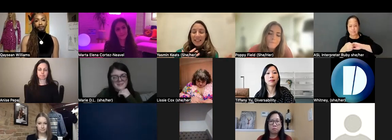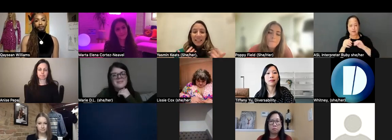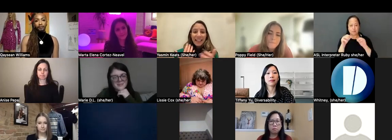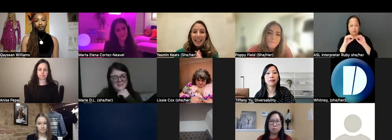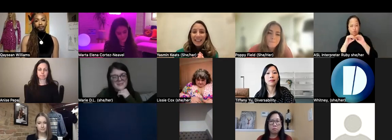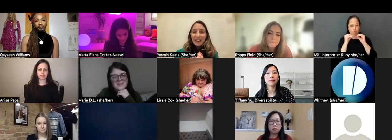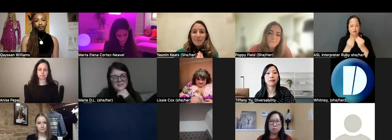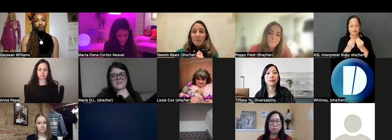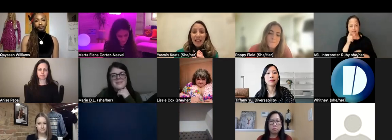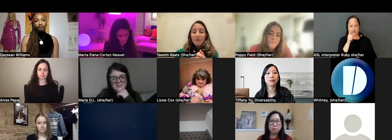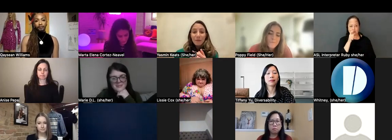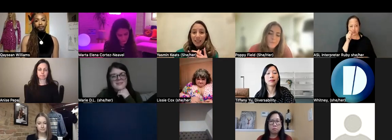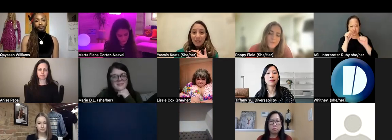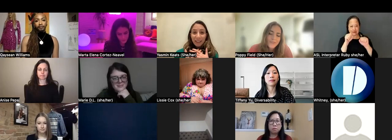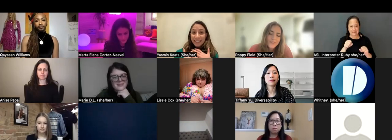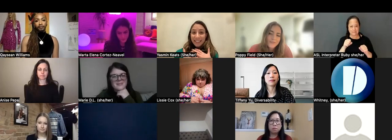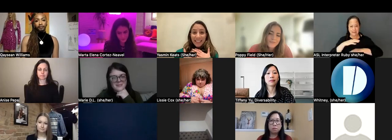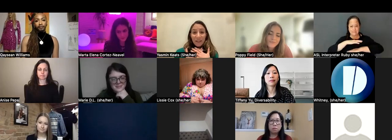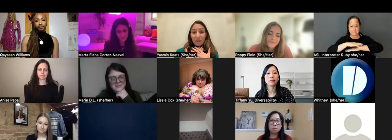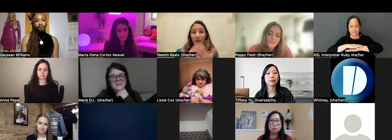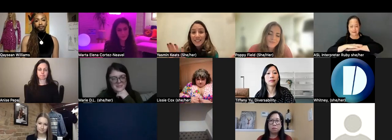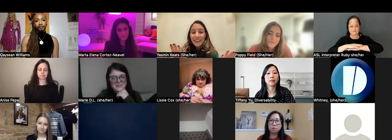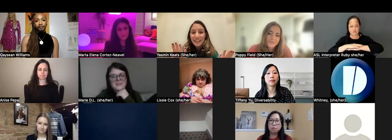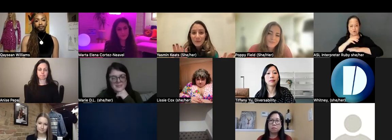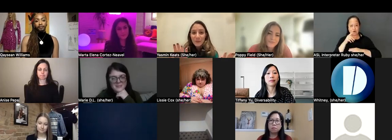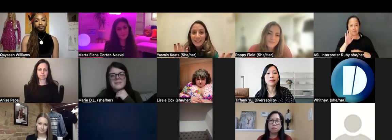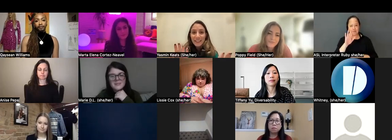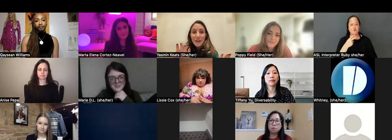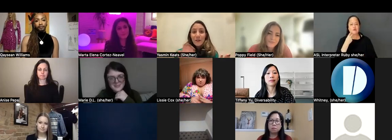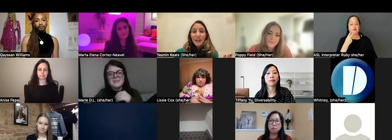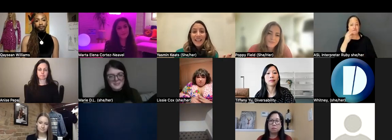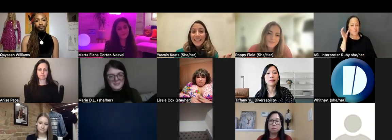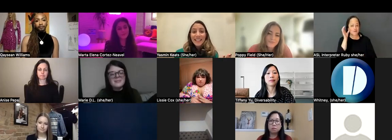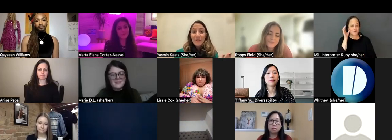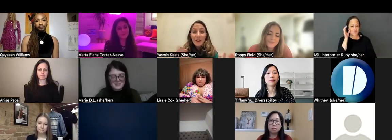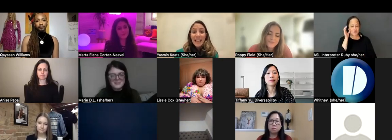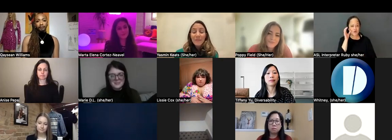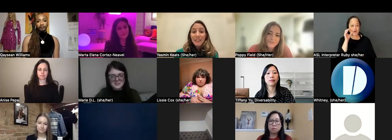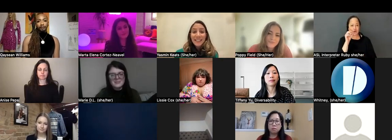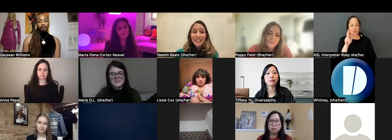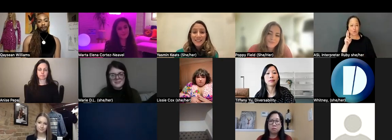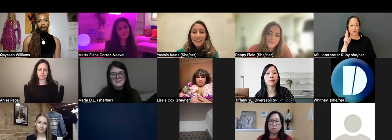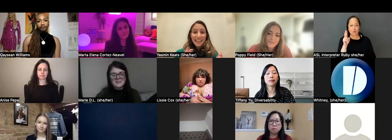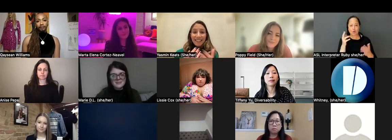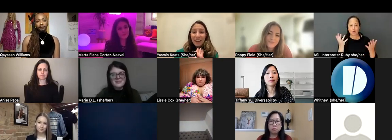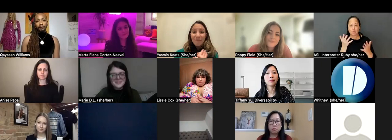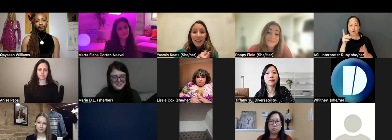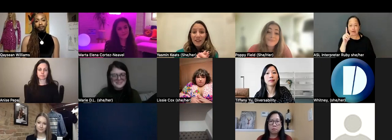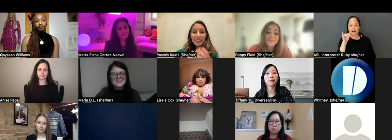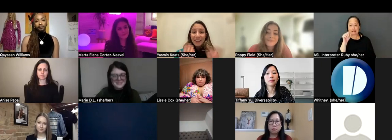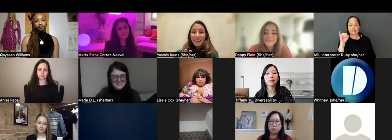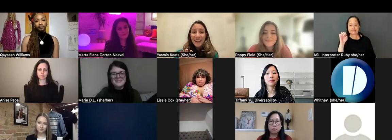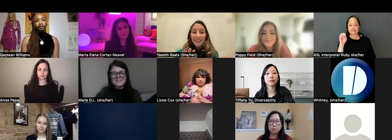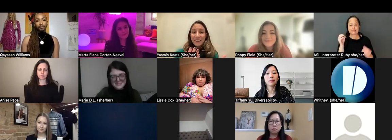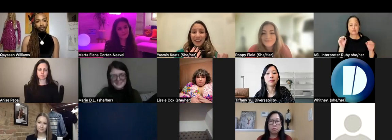know, can be a platform that you can get your voice heard as well. Or like things that what Lissie's doing in being